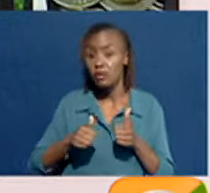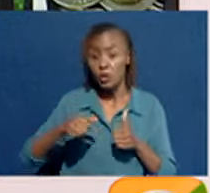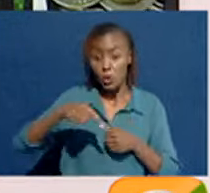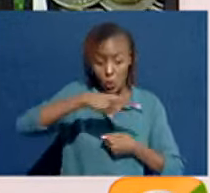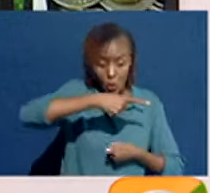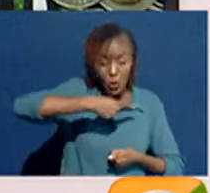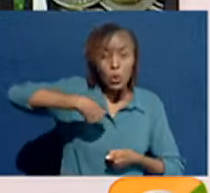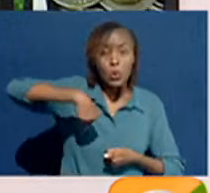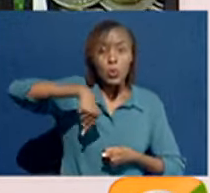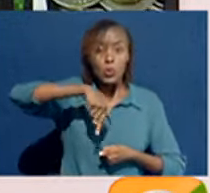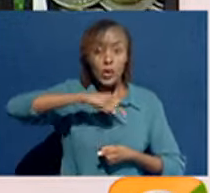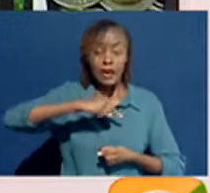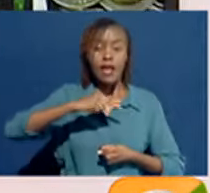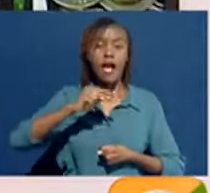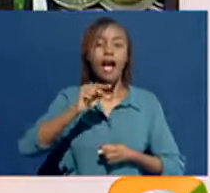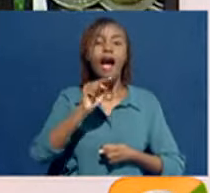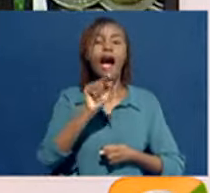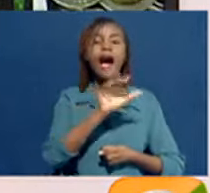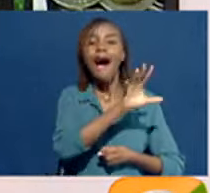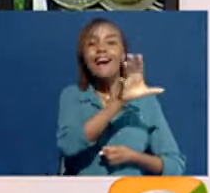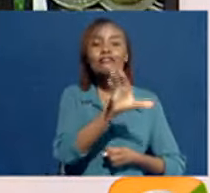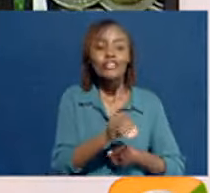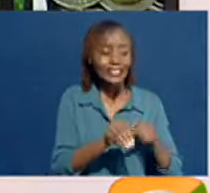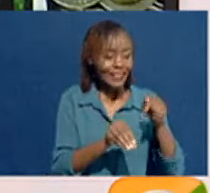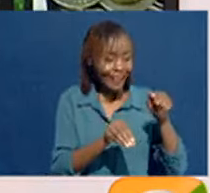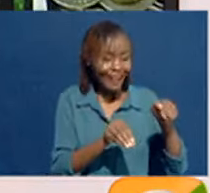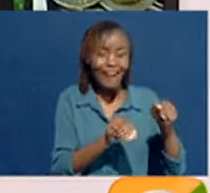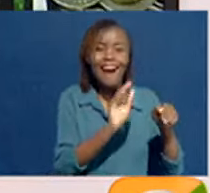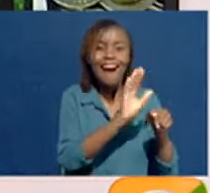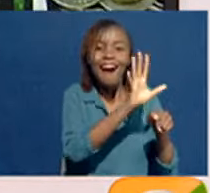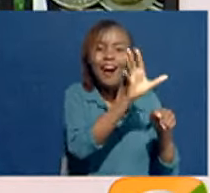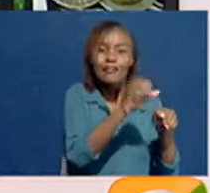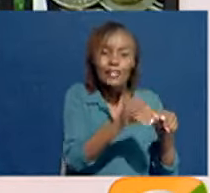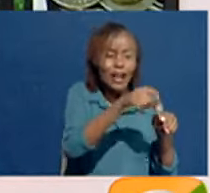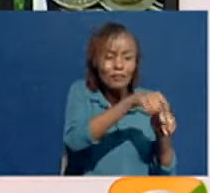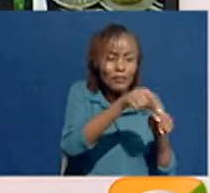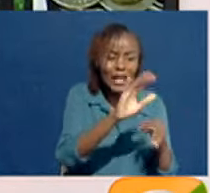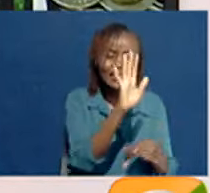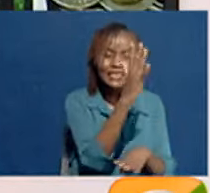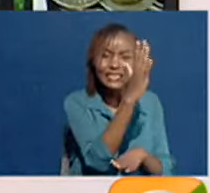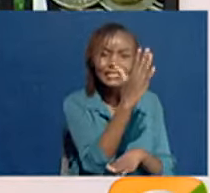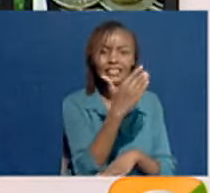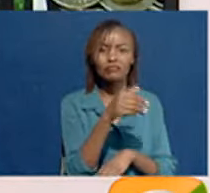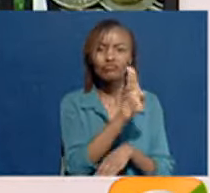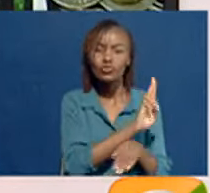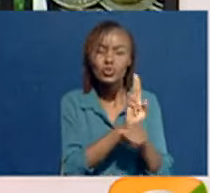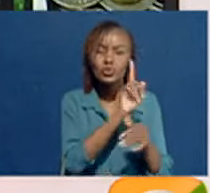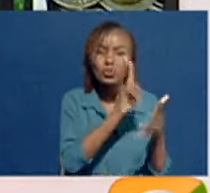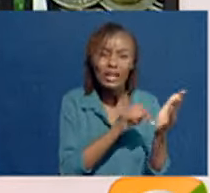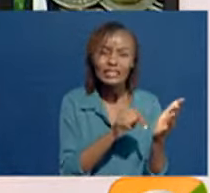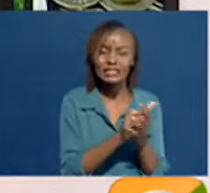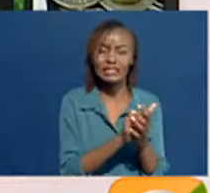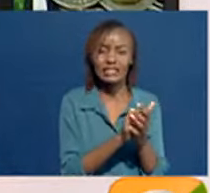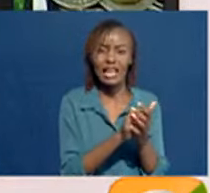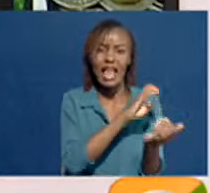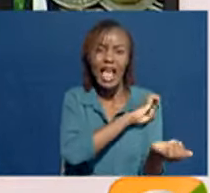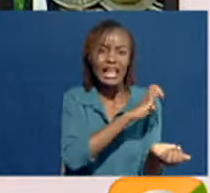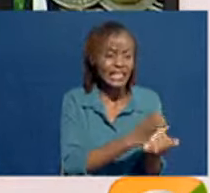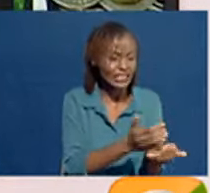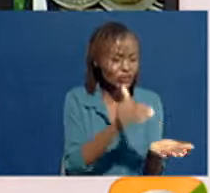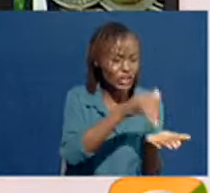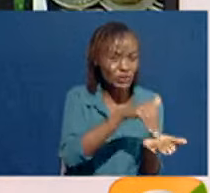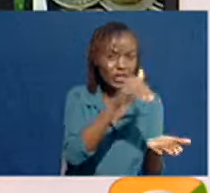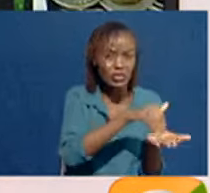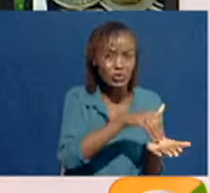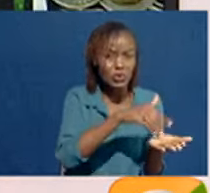are engaging in climate-friendly practices, from growing trees to using renewable energy, are the ones with something to